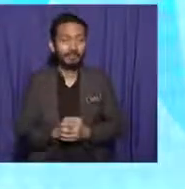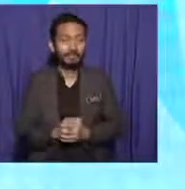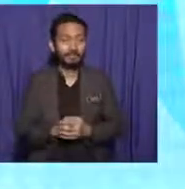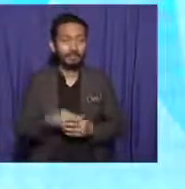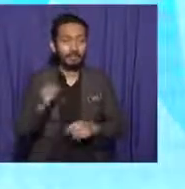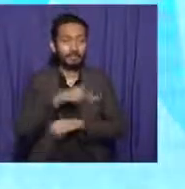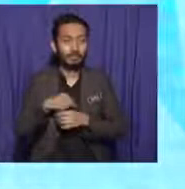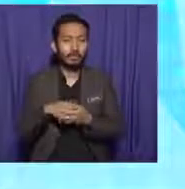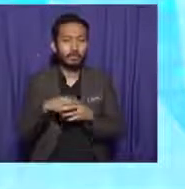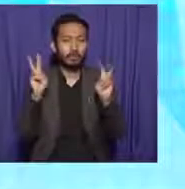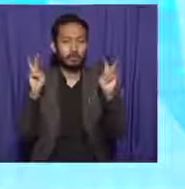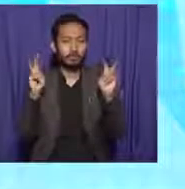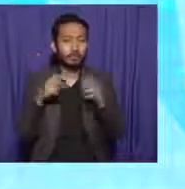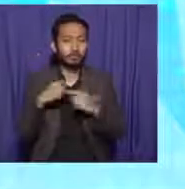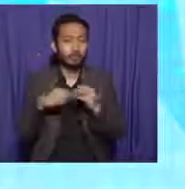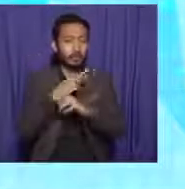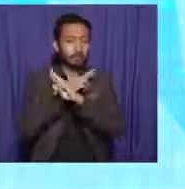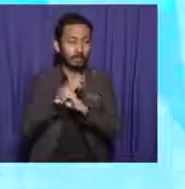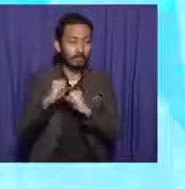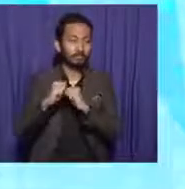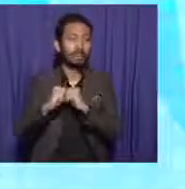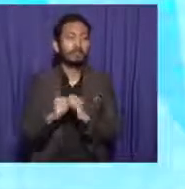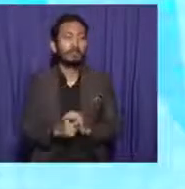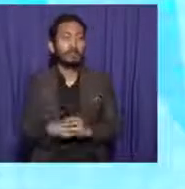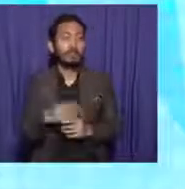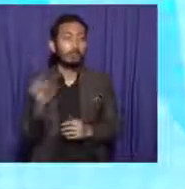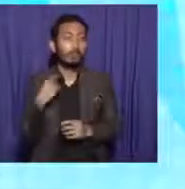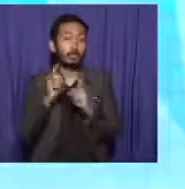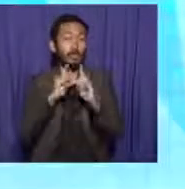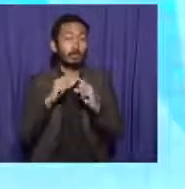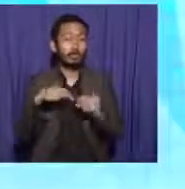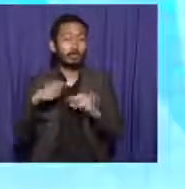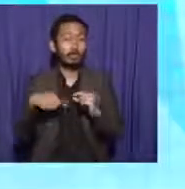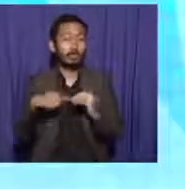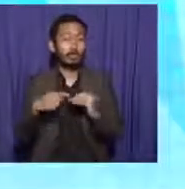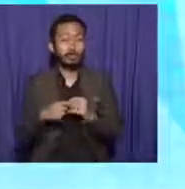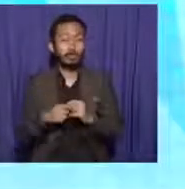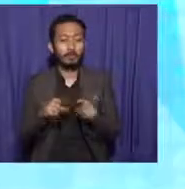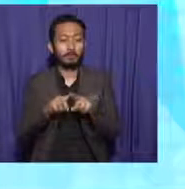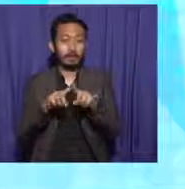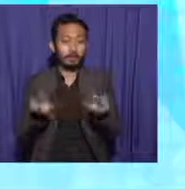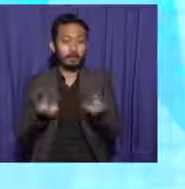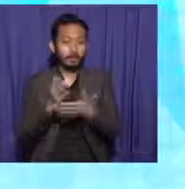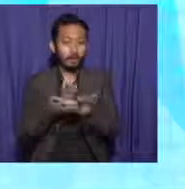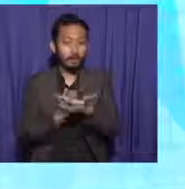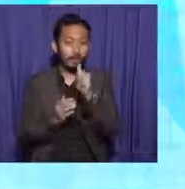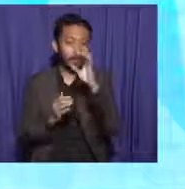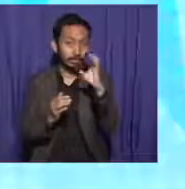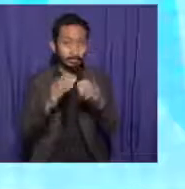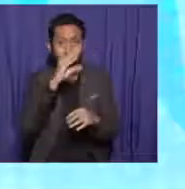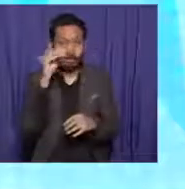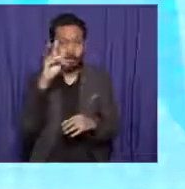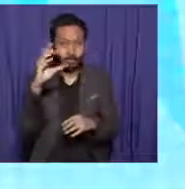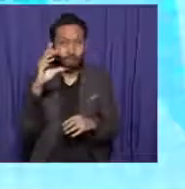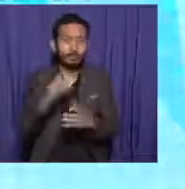through a resistor. Let us talk about the difference between AC and DC. The letters